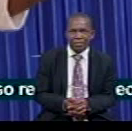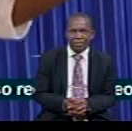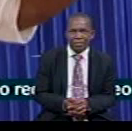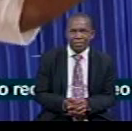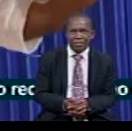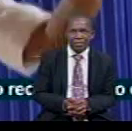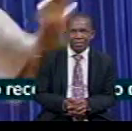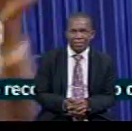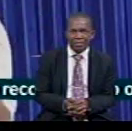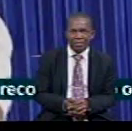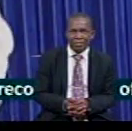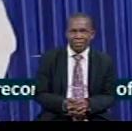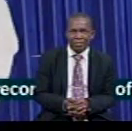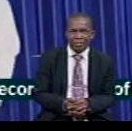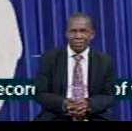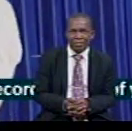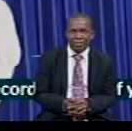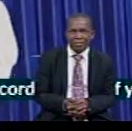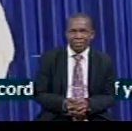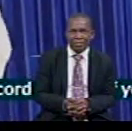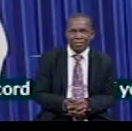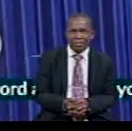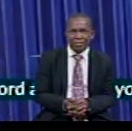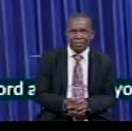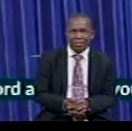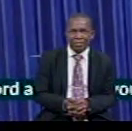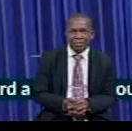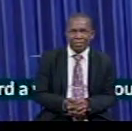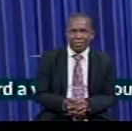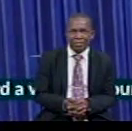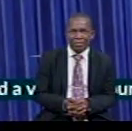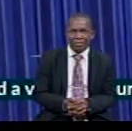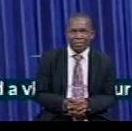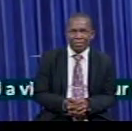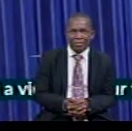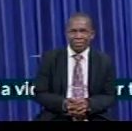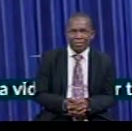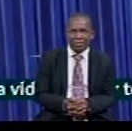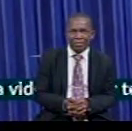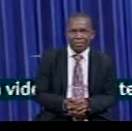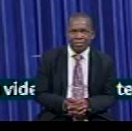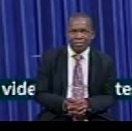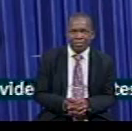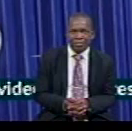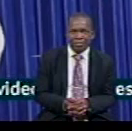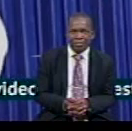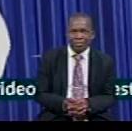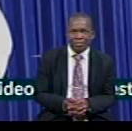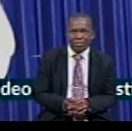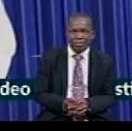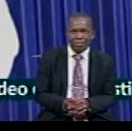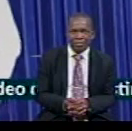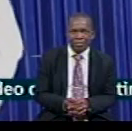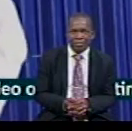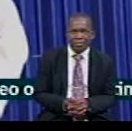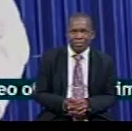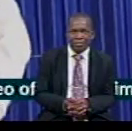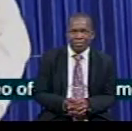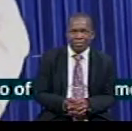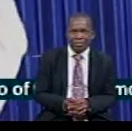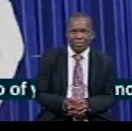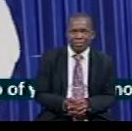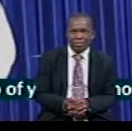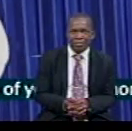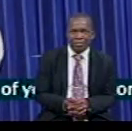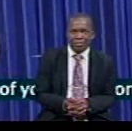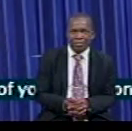side was Tama program name cost one more bumpy in an amida or meet him in pajama home. And Tiwanam Cachera, they said, me banaman fire riama.